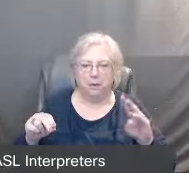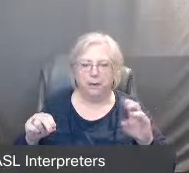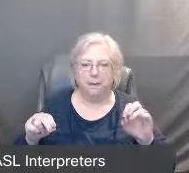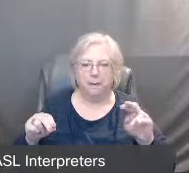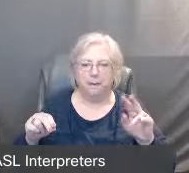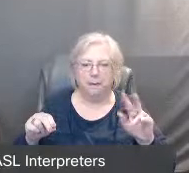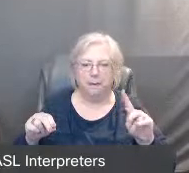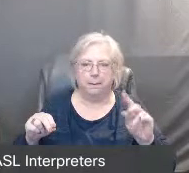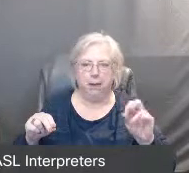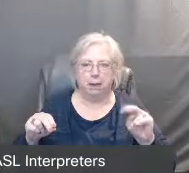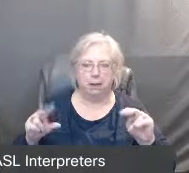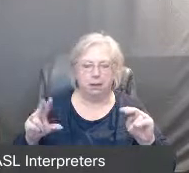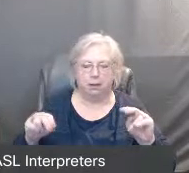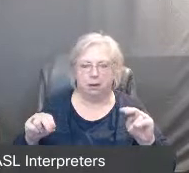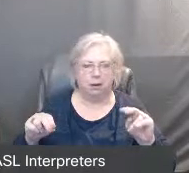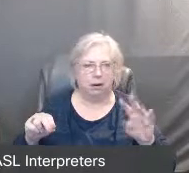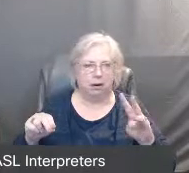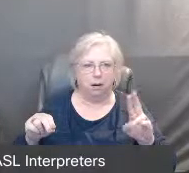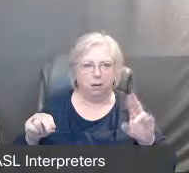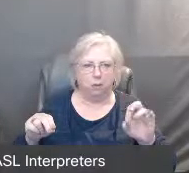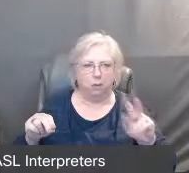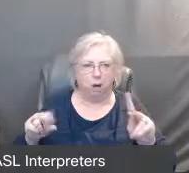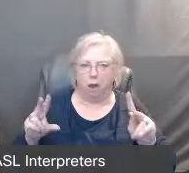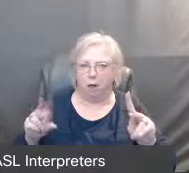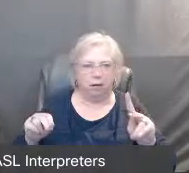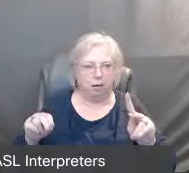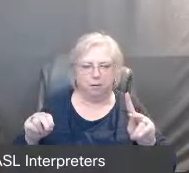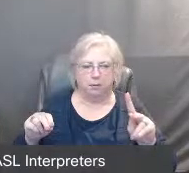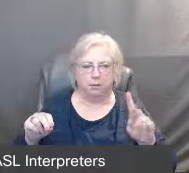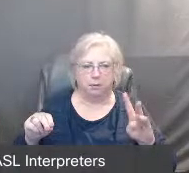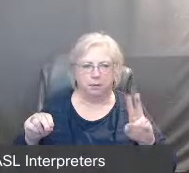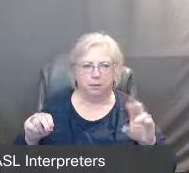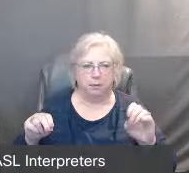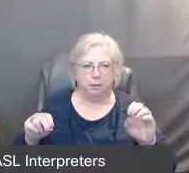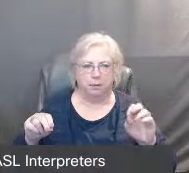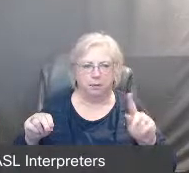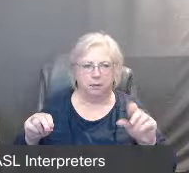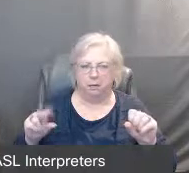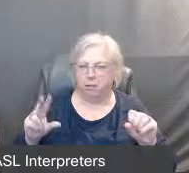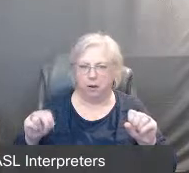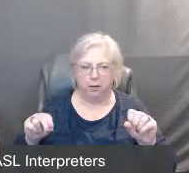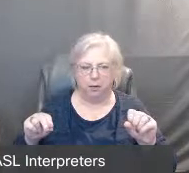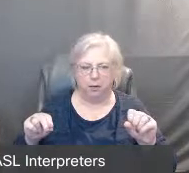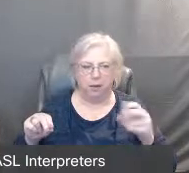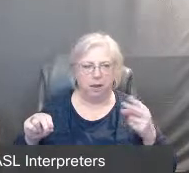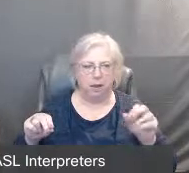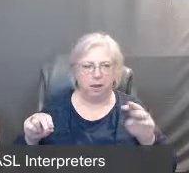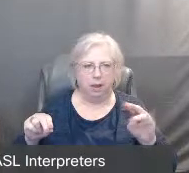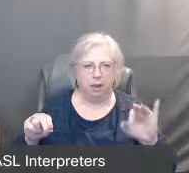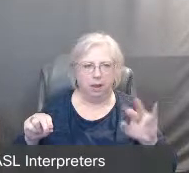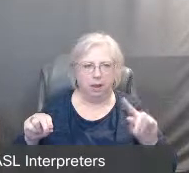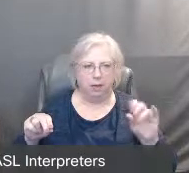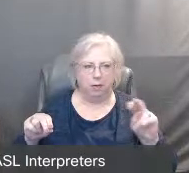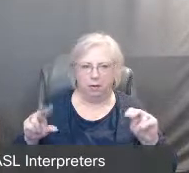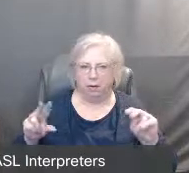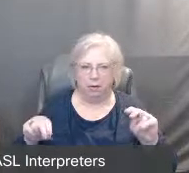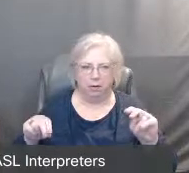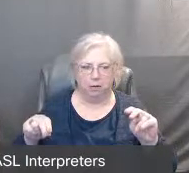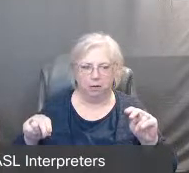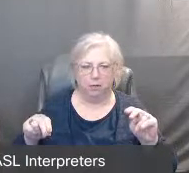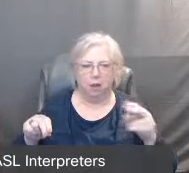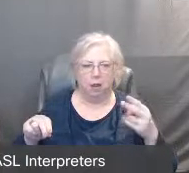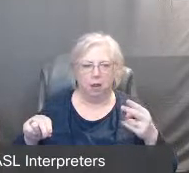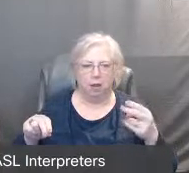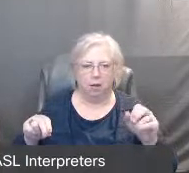Benton? No. Brock? No. Brooks? No. Hamilton? No.